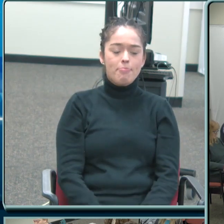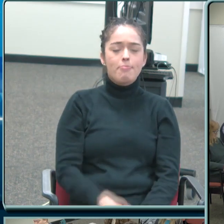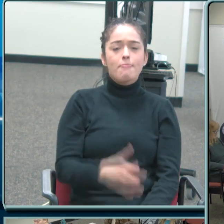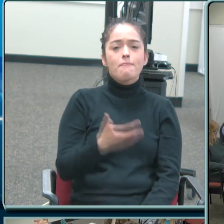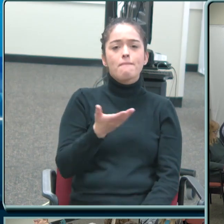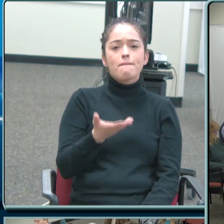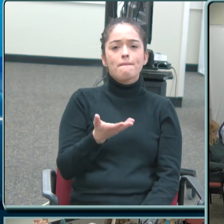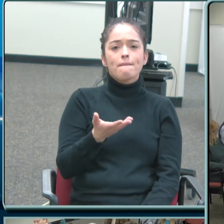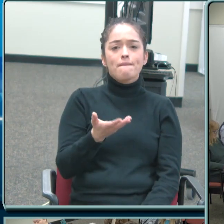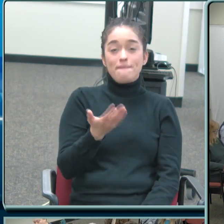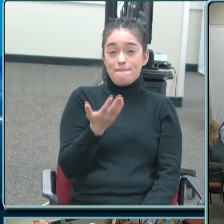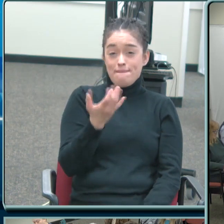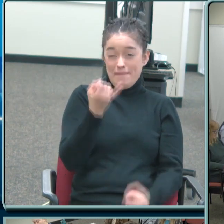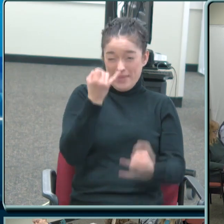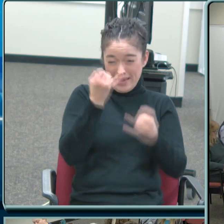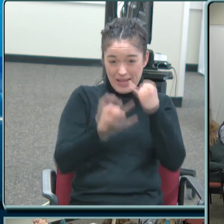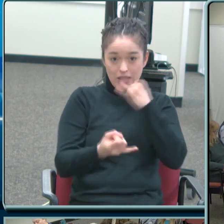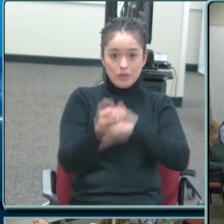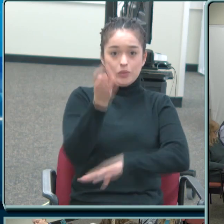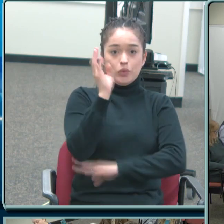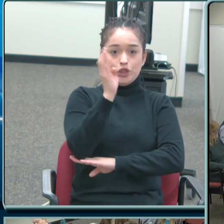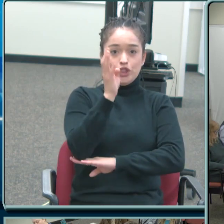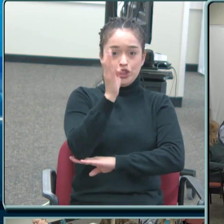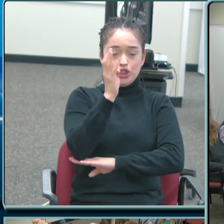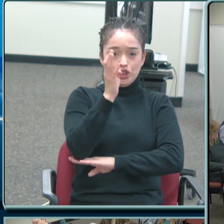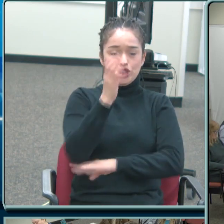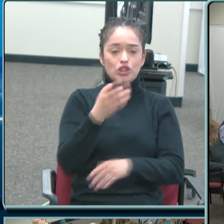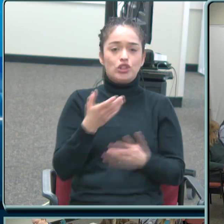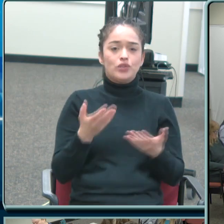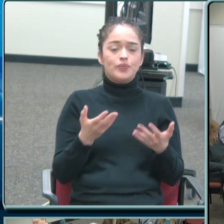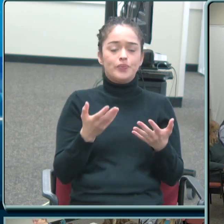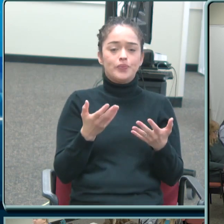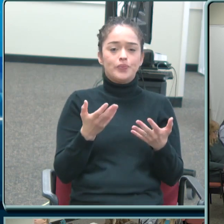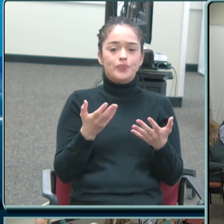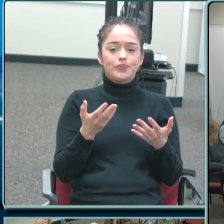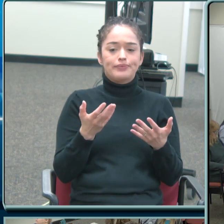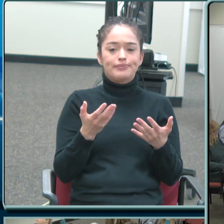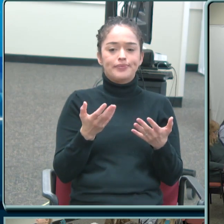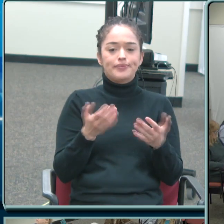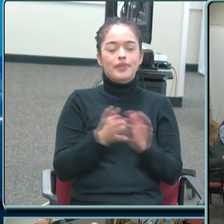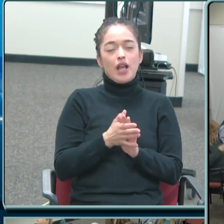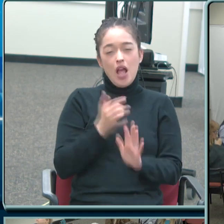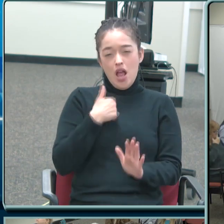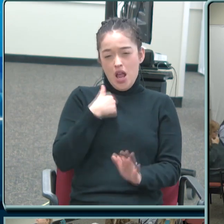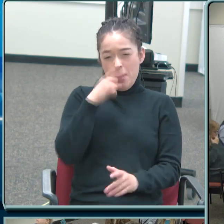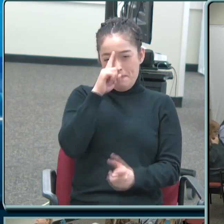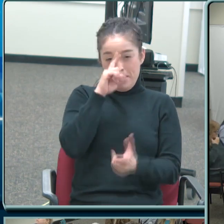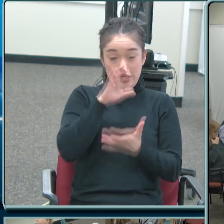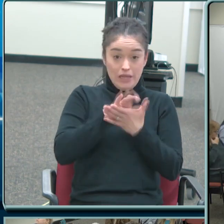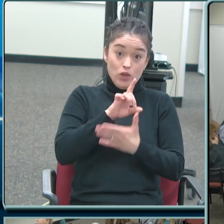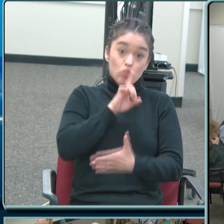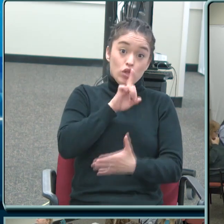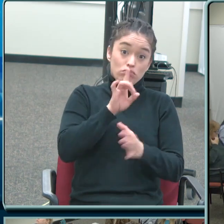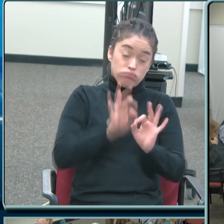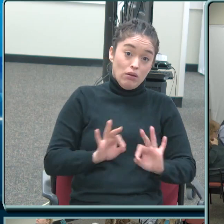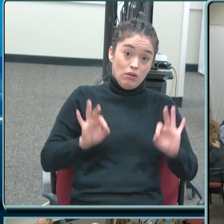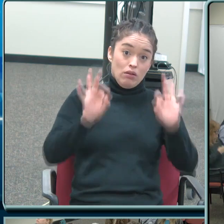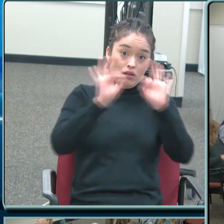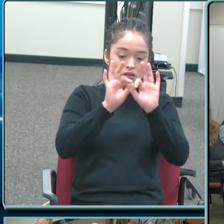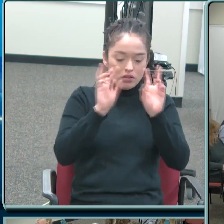The last presentation that we have is, I believe, an extremely relevant